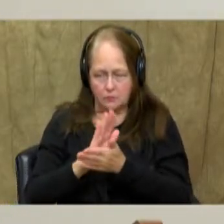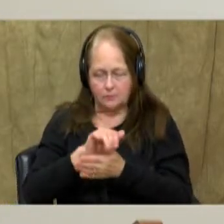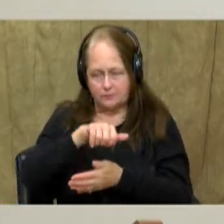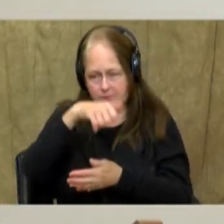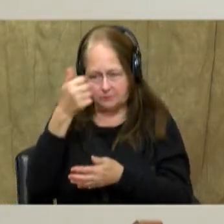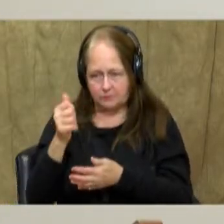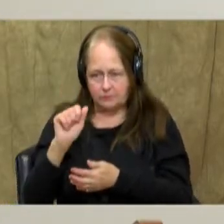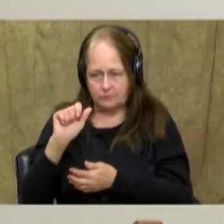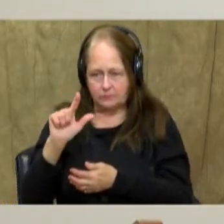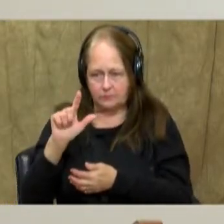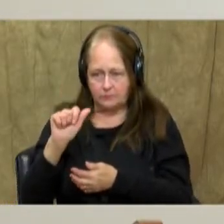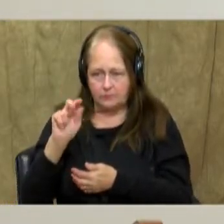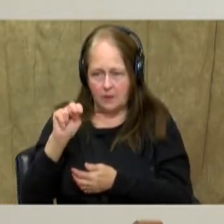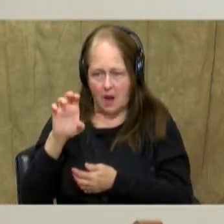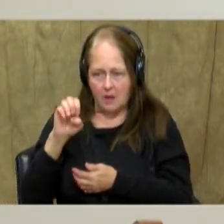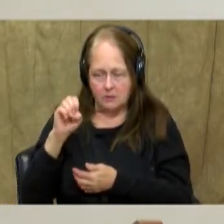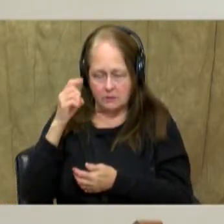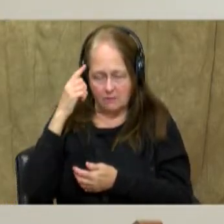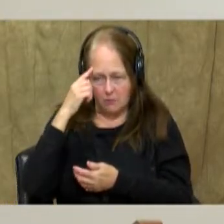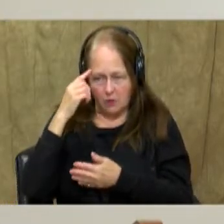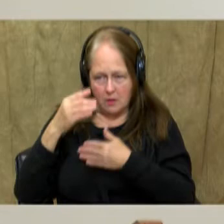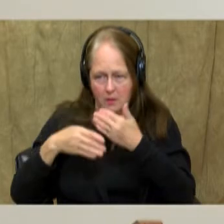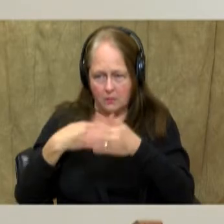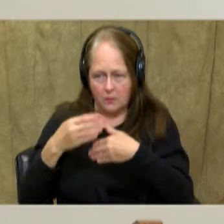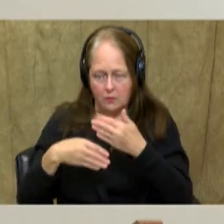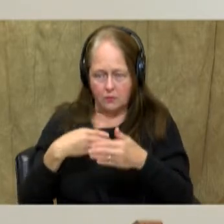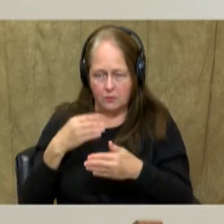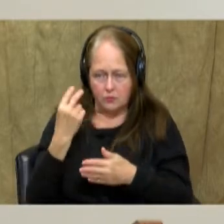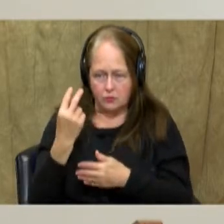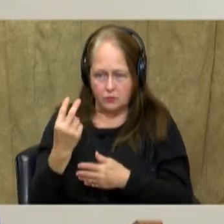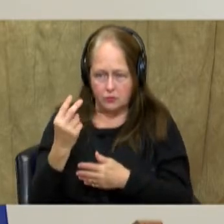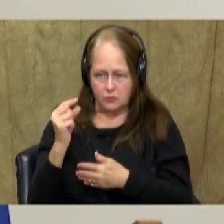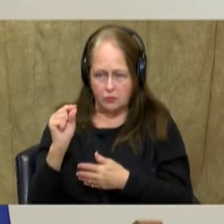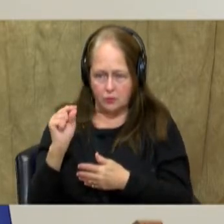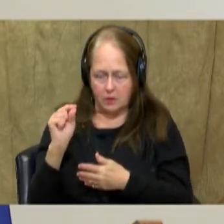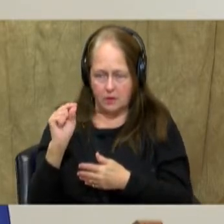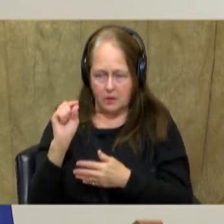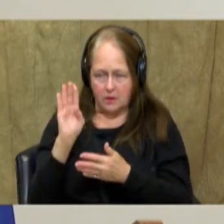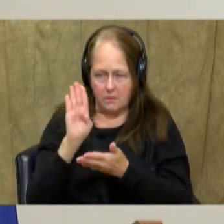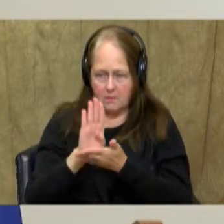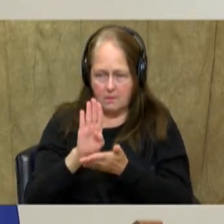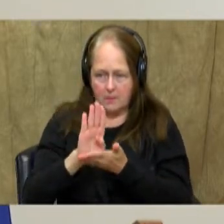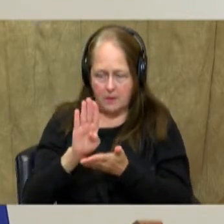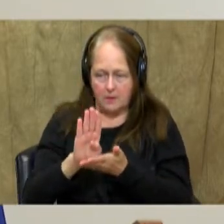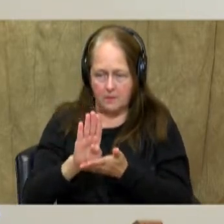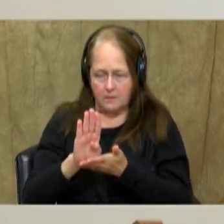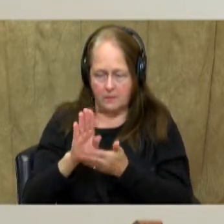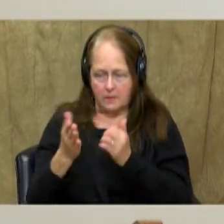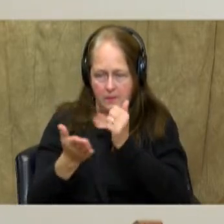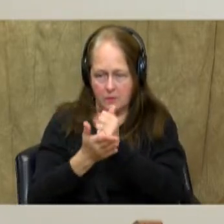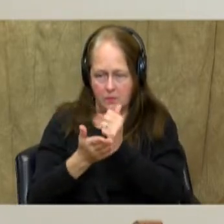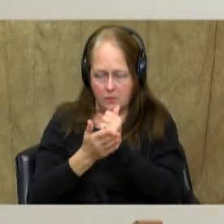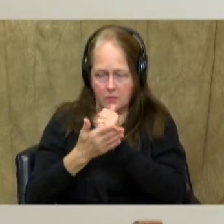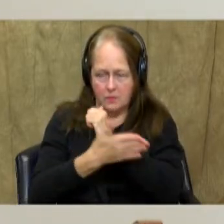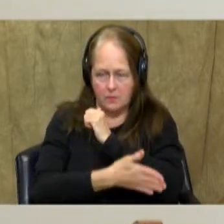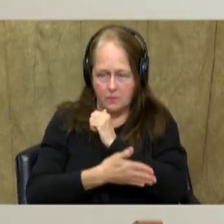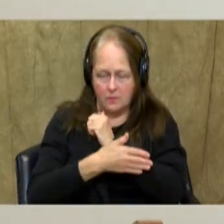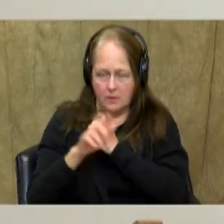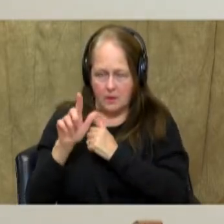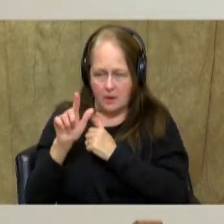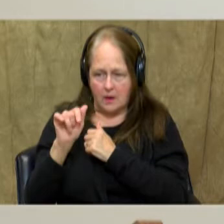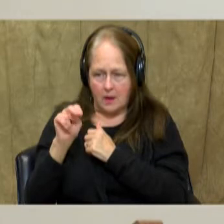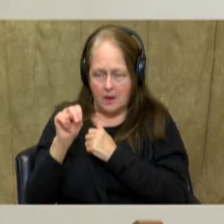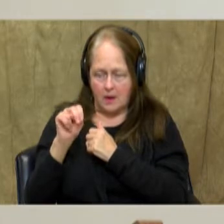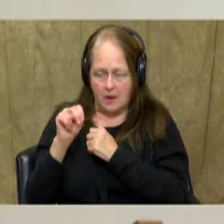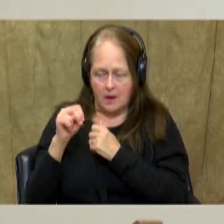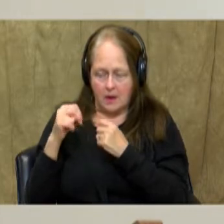for Progress. The United States pledged $20 billion in aid to countries in Latin America,